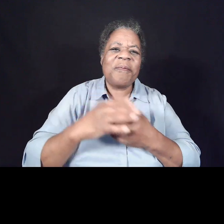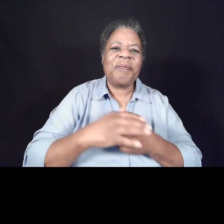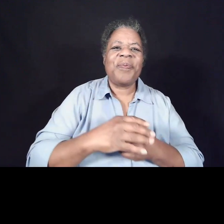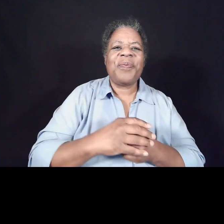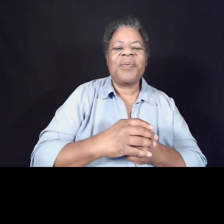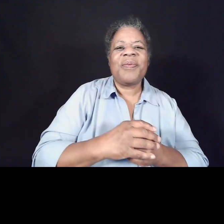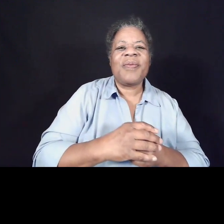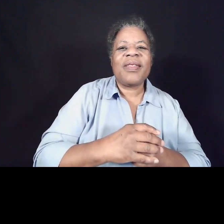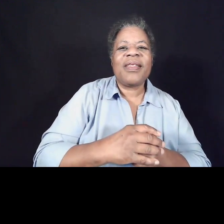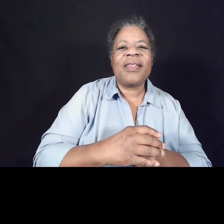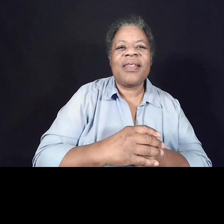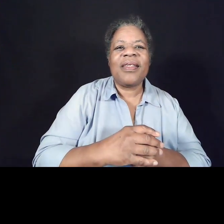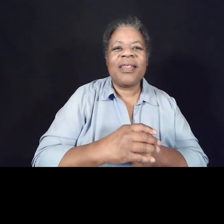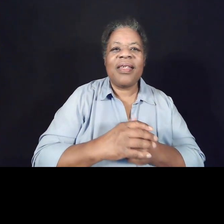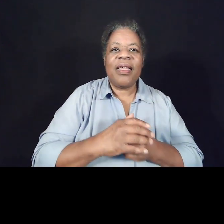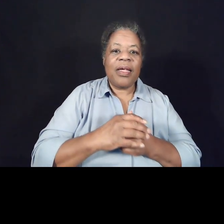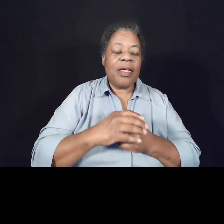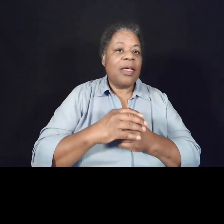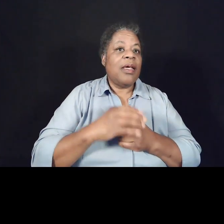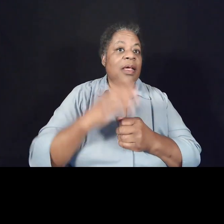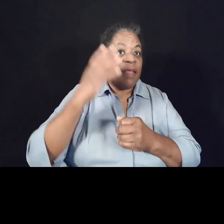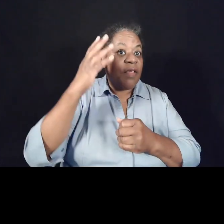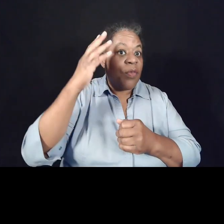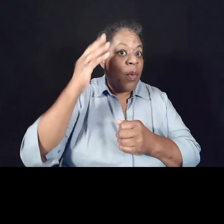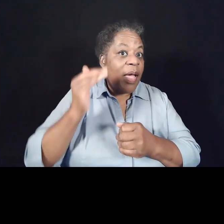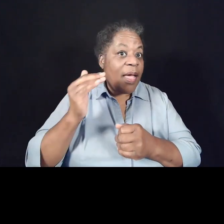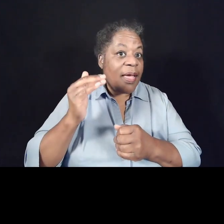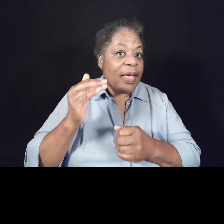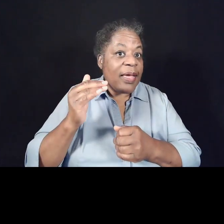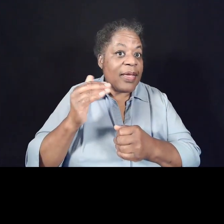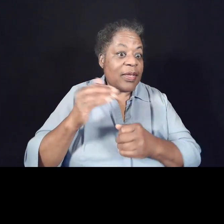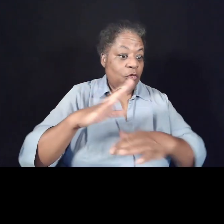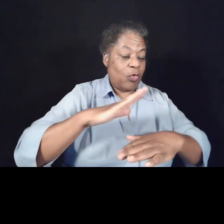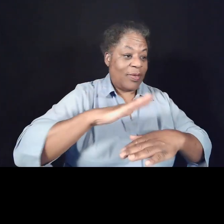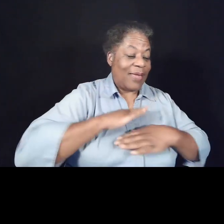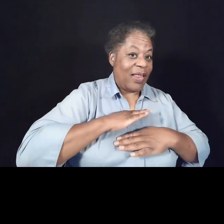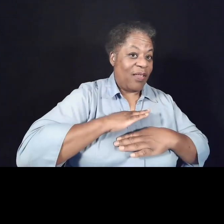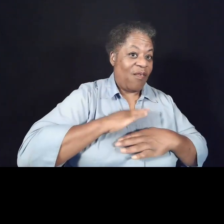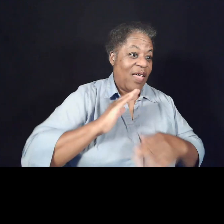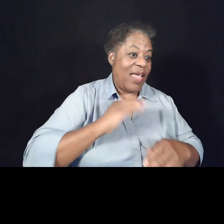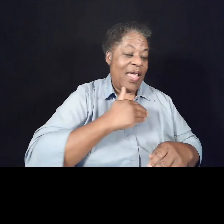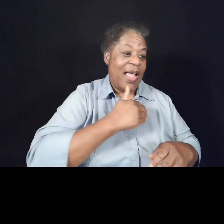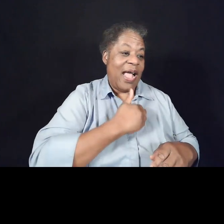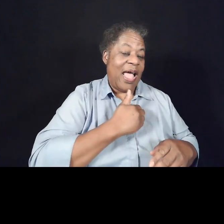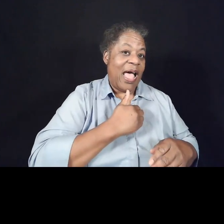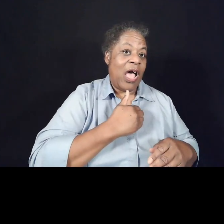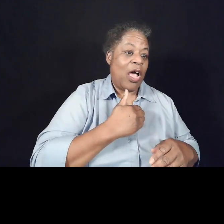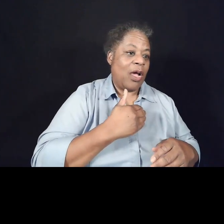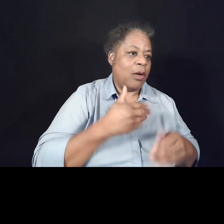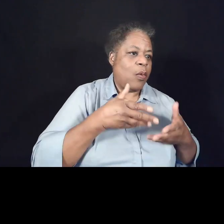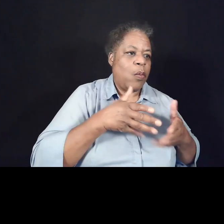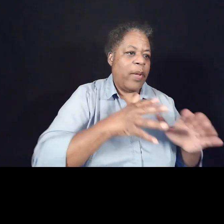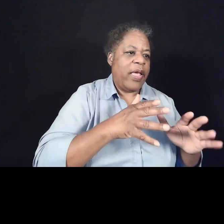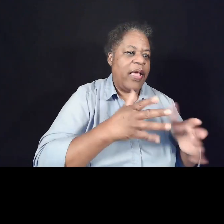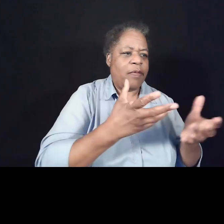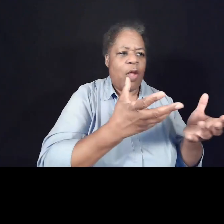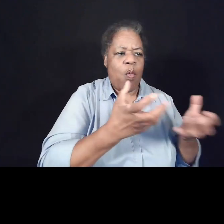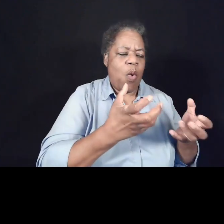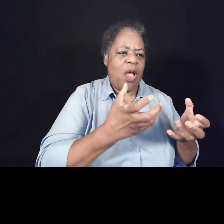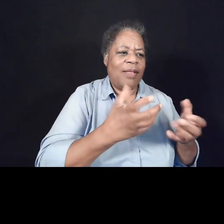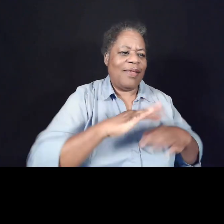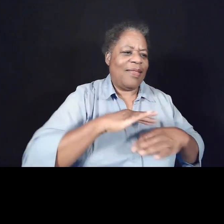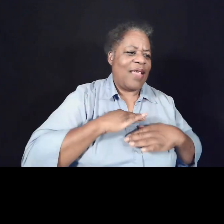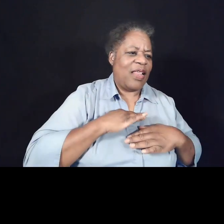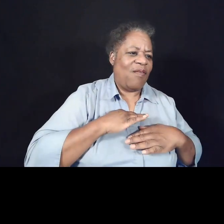So that's why every attempt to satisfy our wants apart from and outside of our relationship